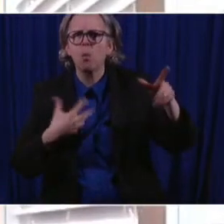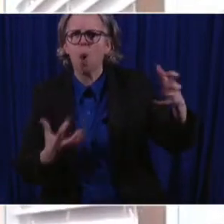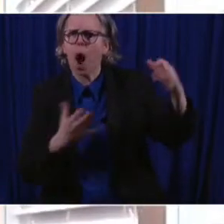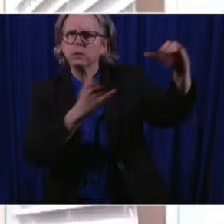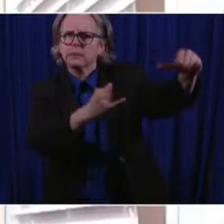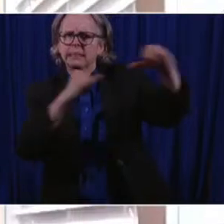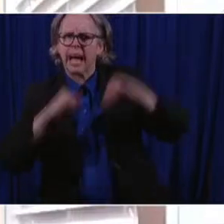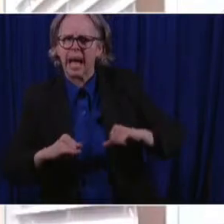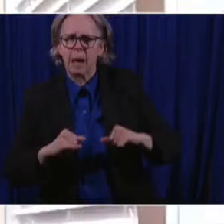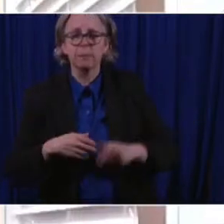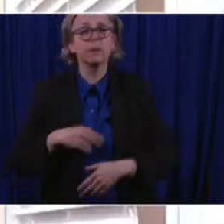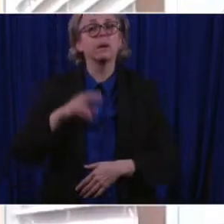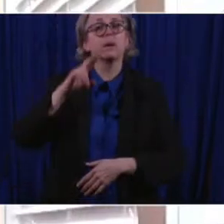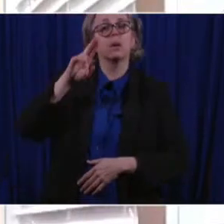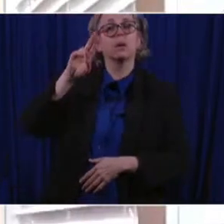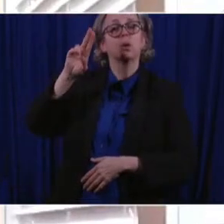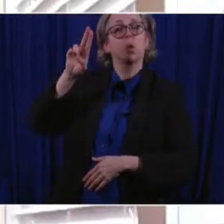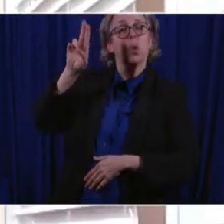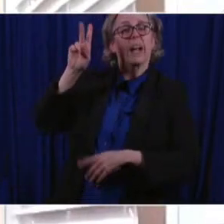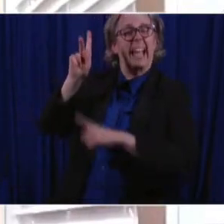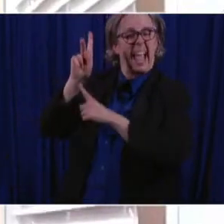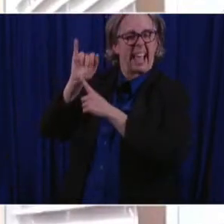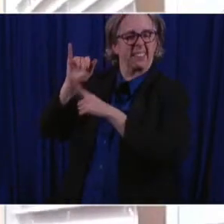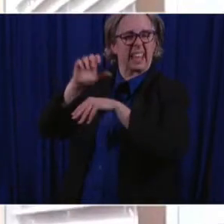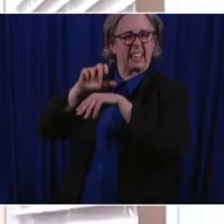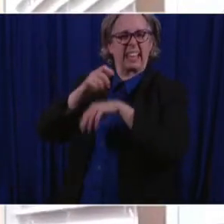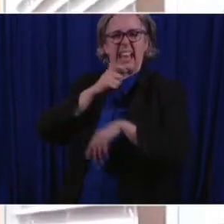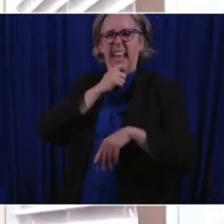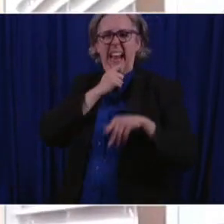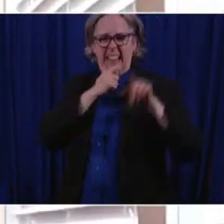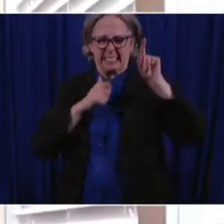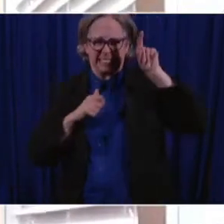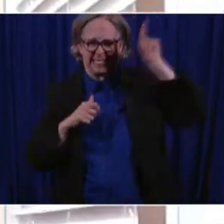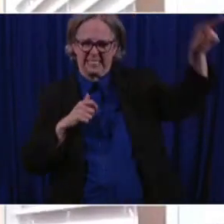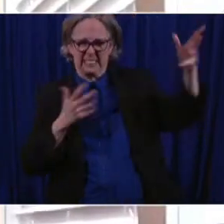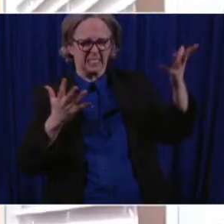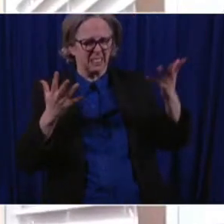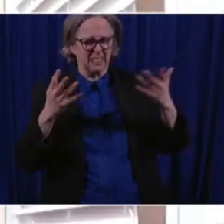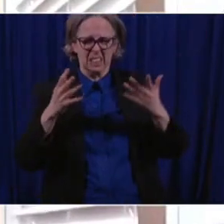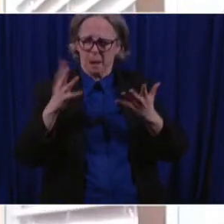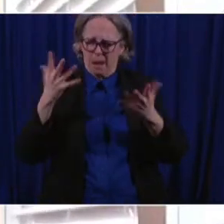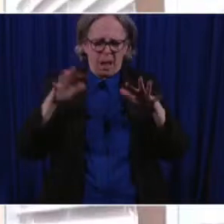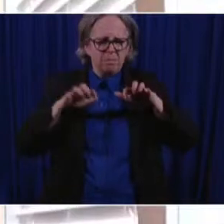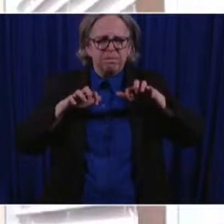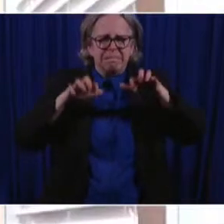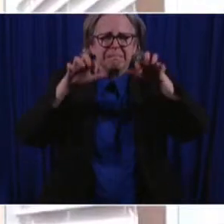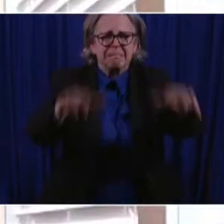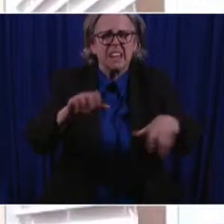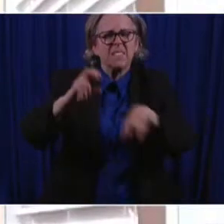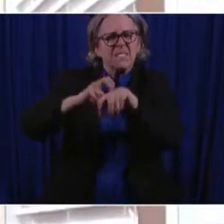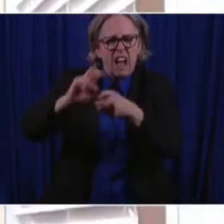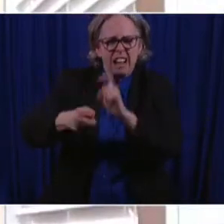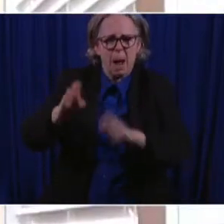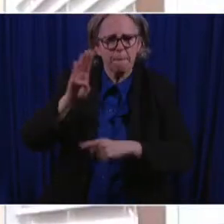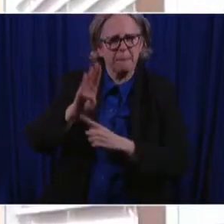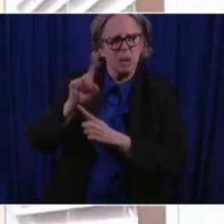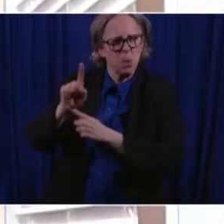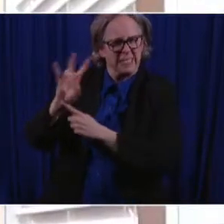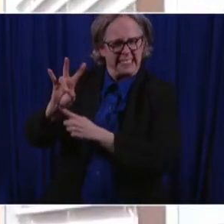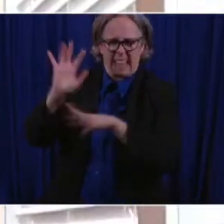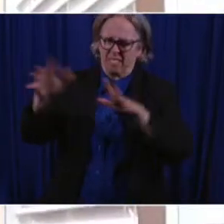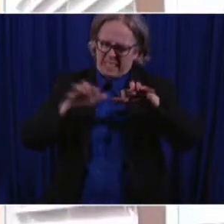frankly devastated by the B117 variant, they're finding themselves now being able